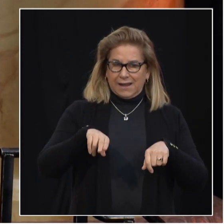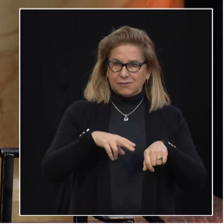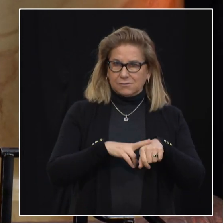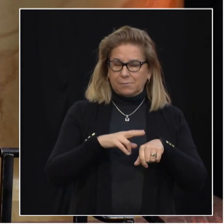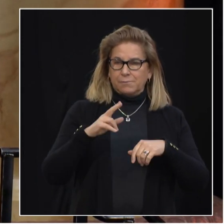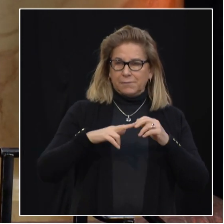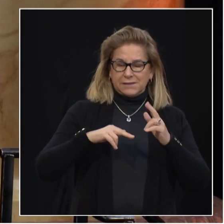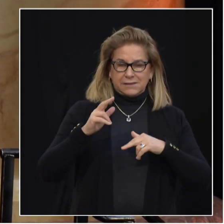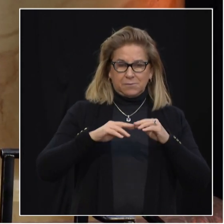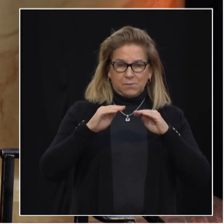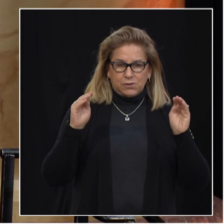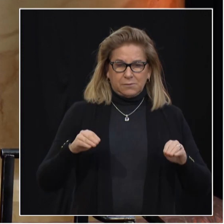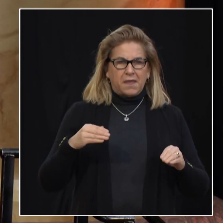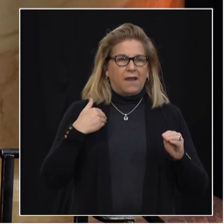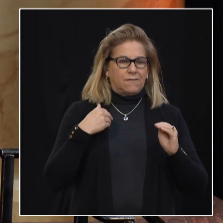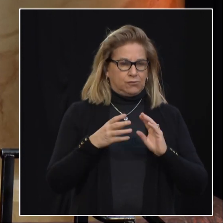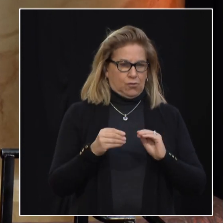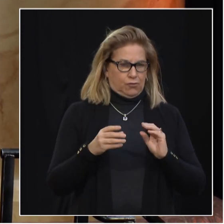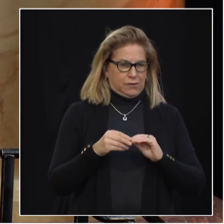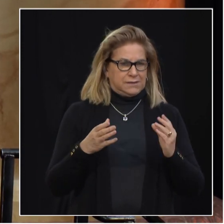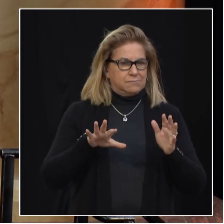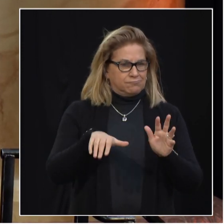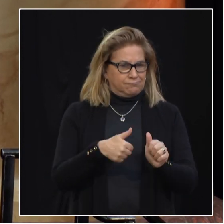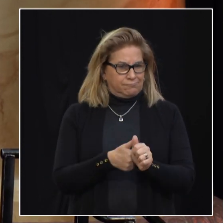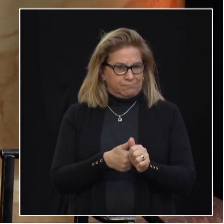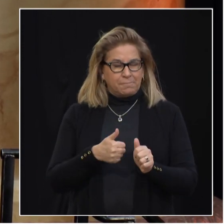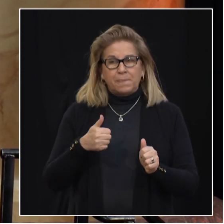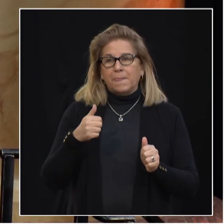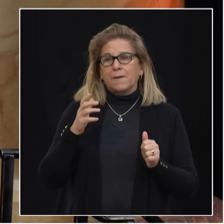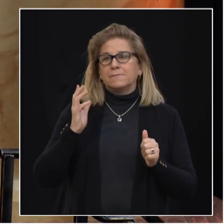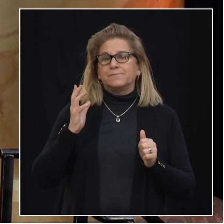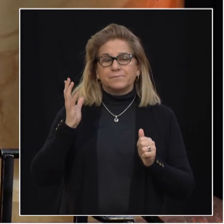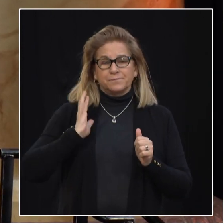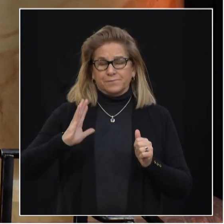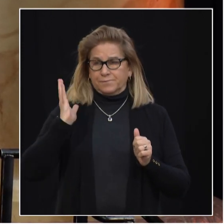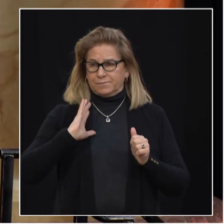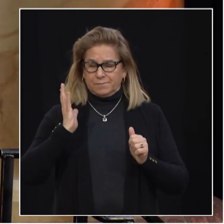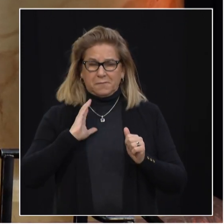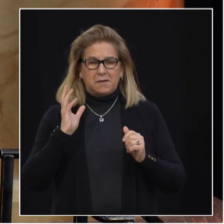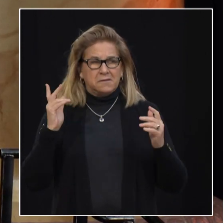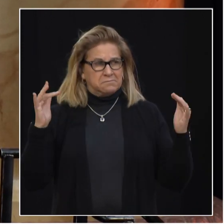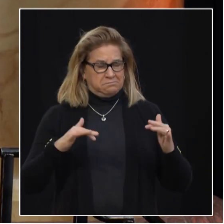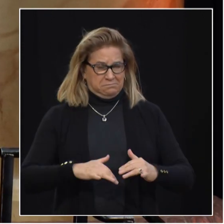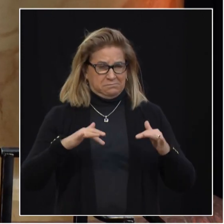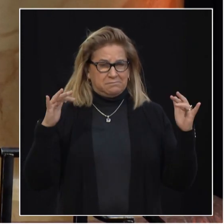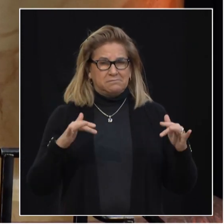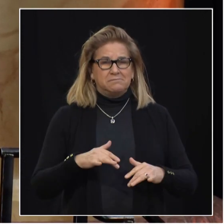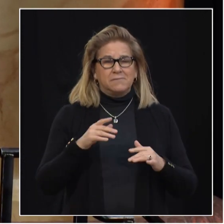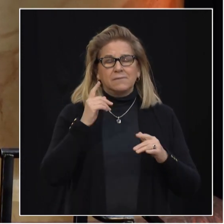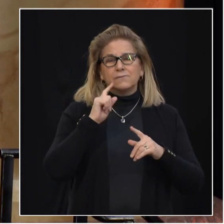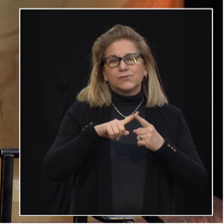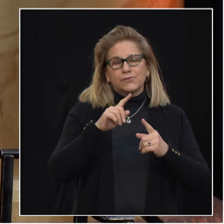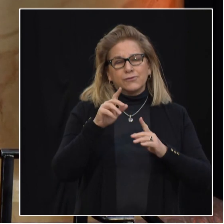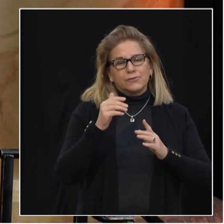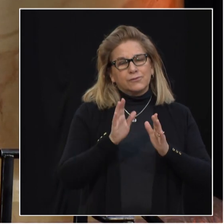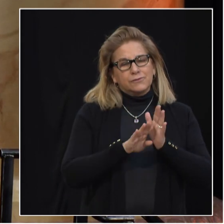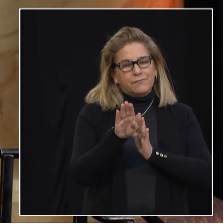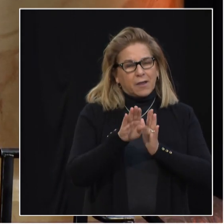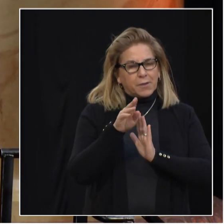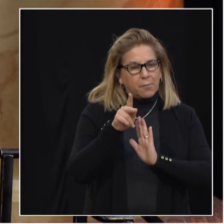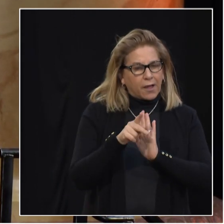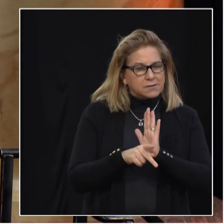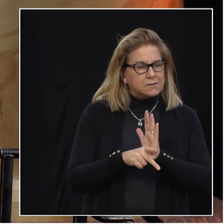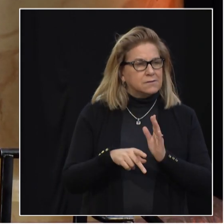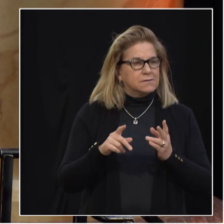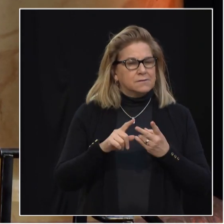to inspire that next generation of innovators who will use the power of design and construction to improve lives and empower